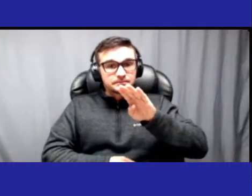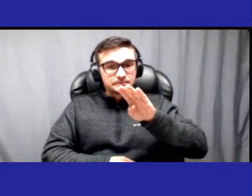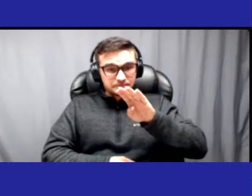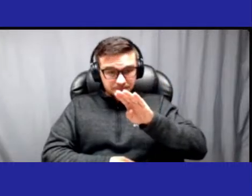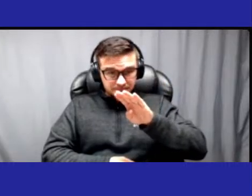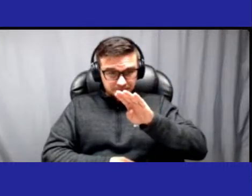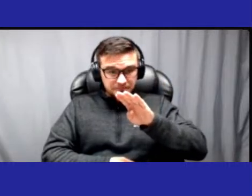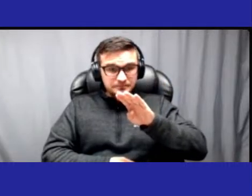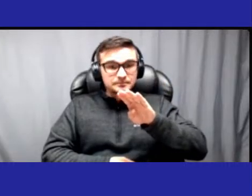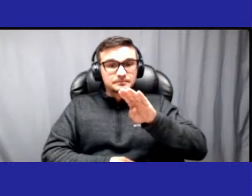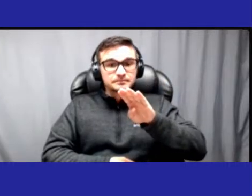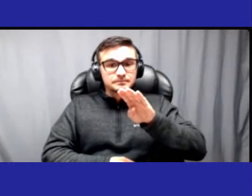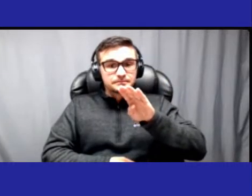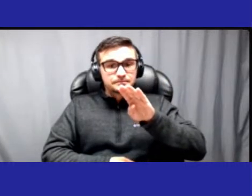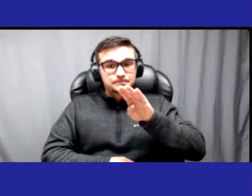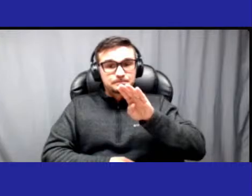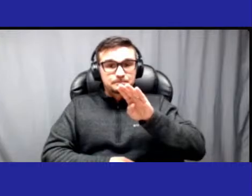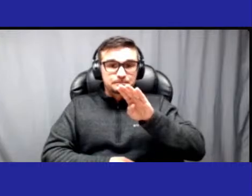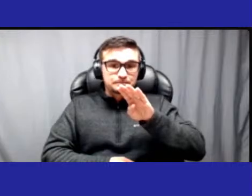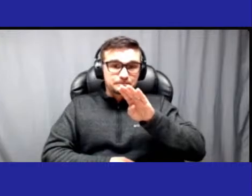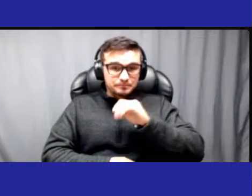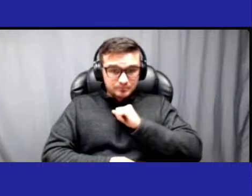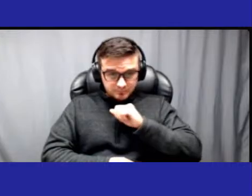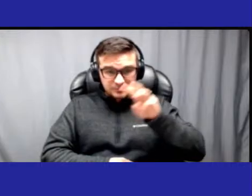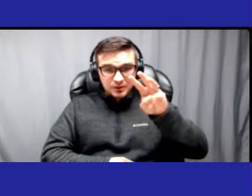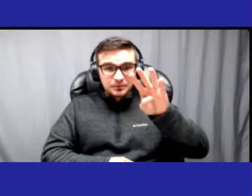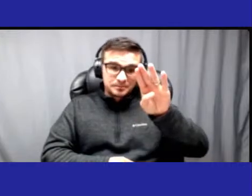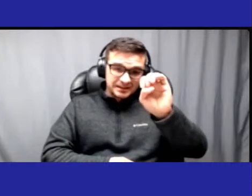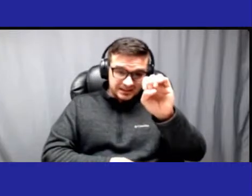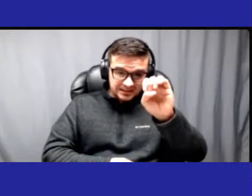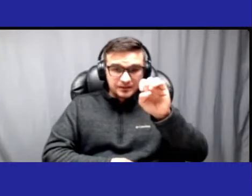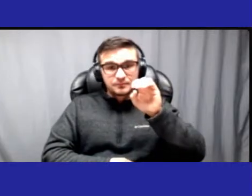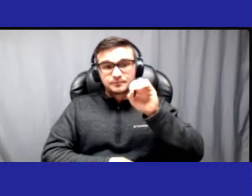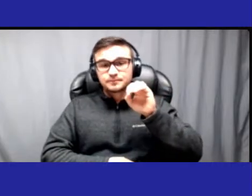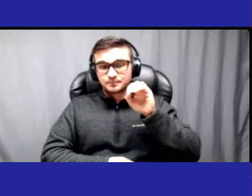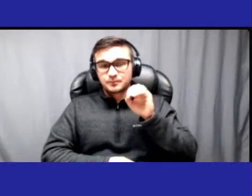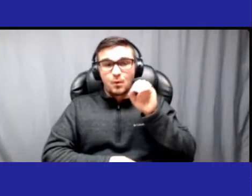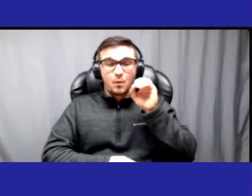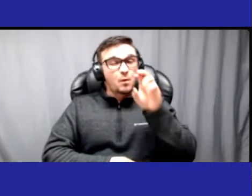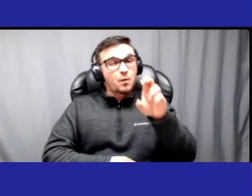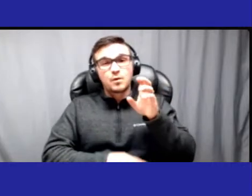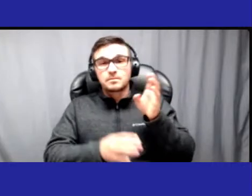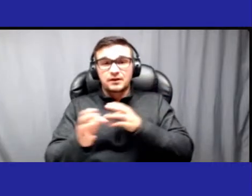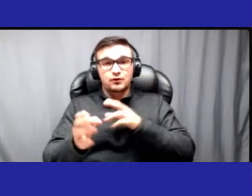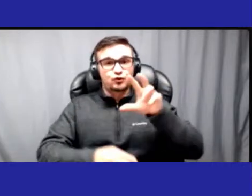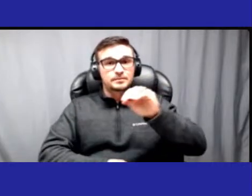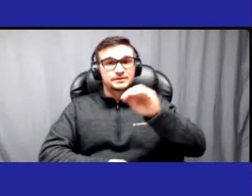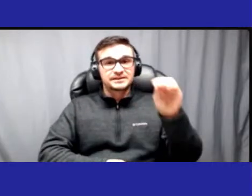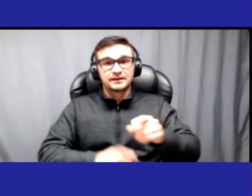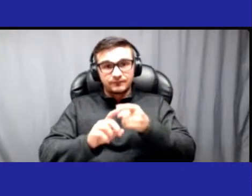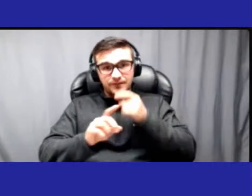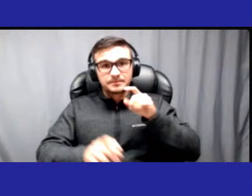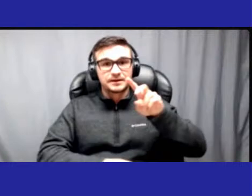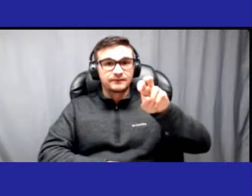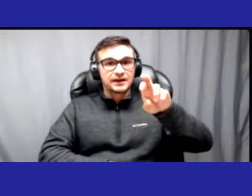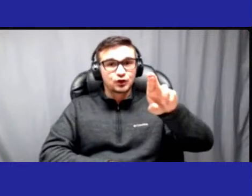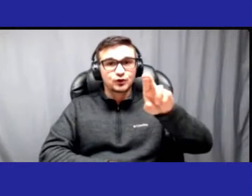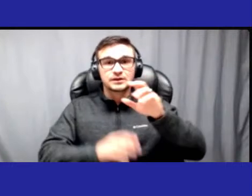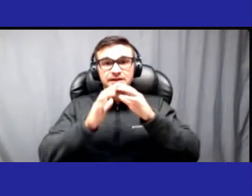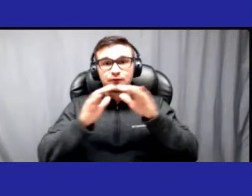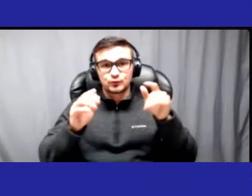100% goal, or having a plan to get to the 30% recommendation from the vendor diversity team.